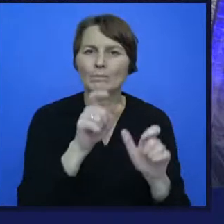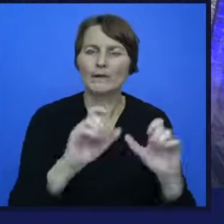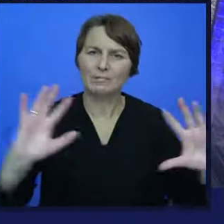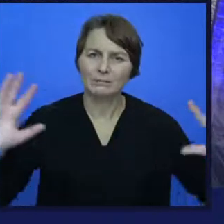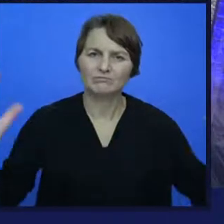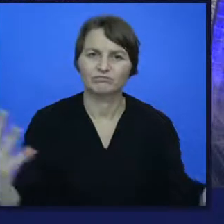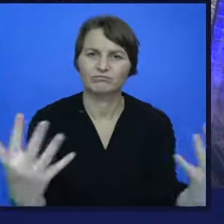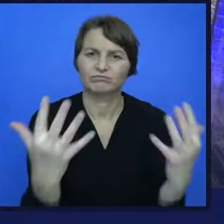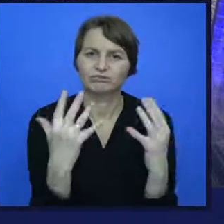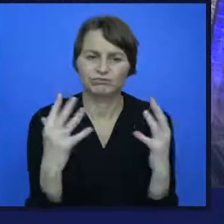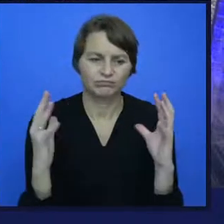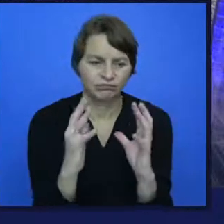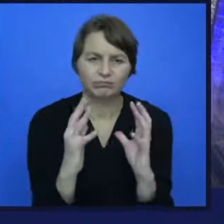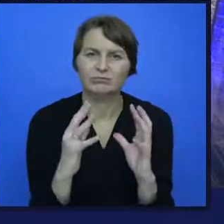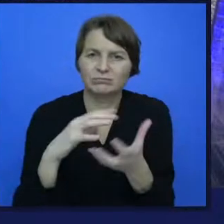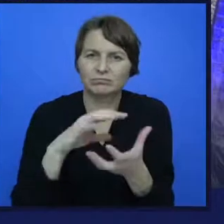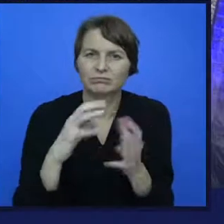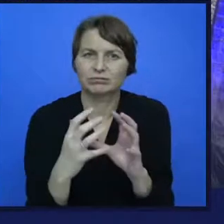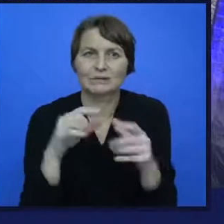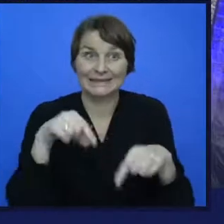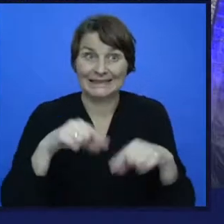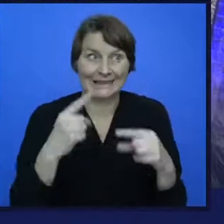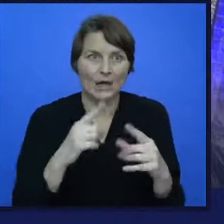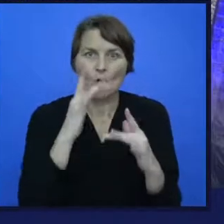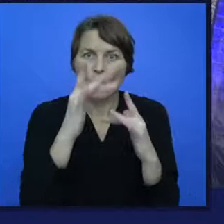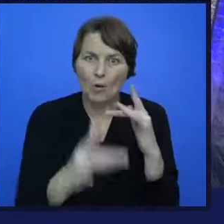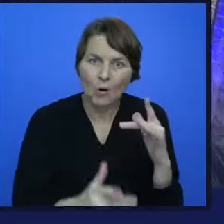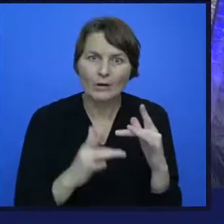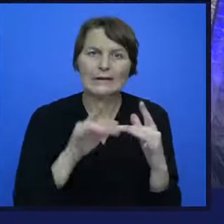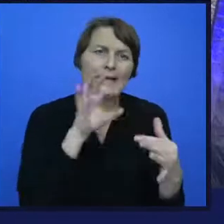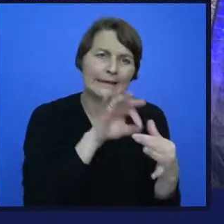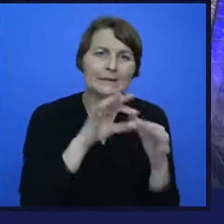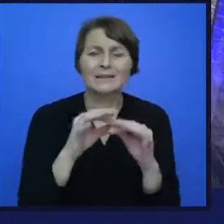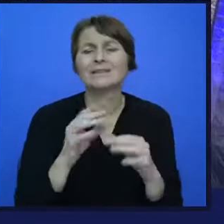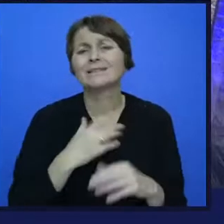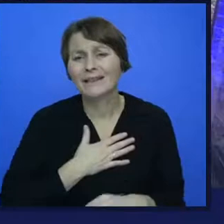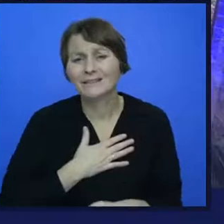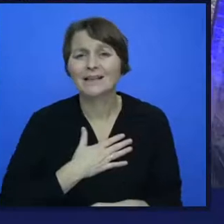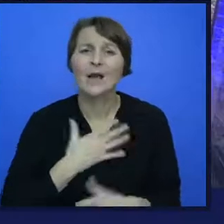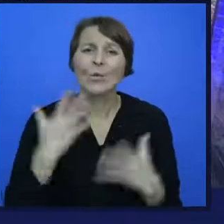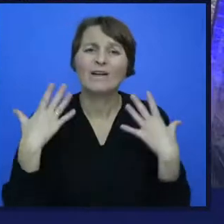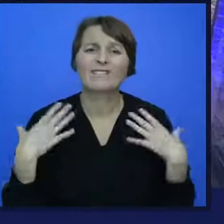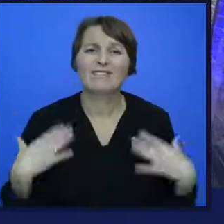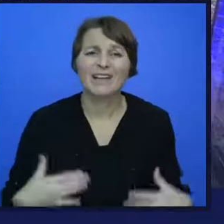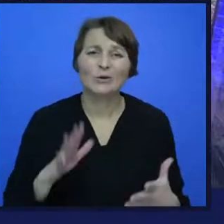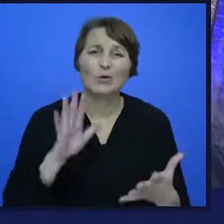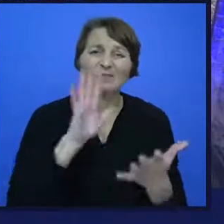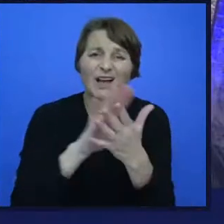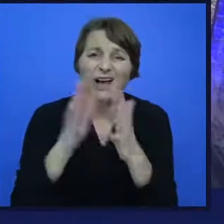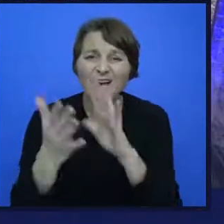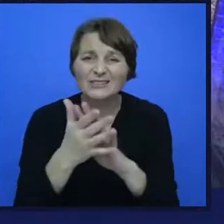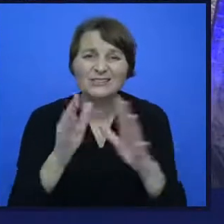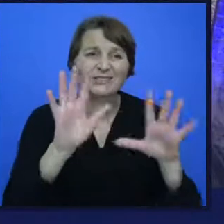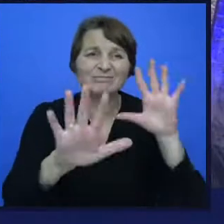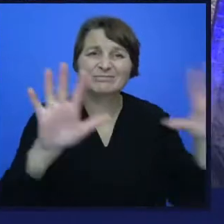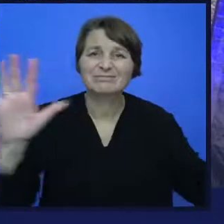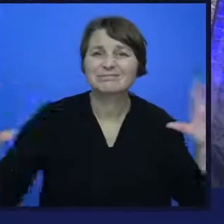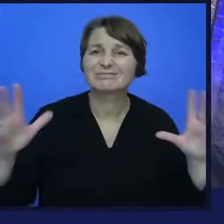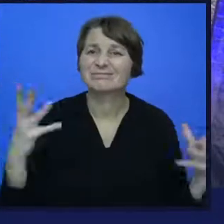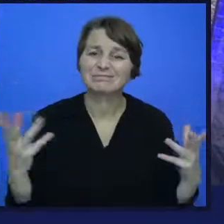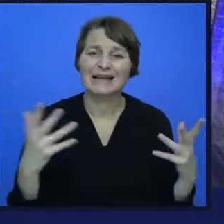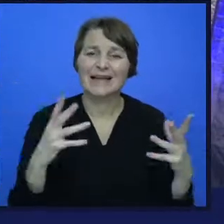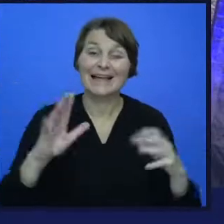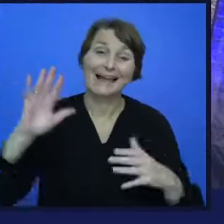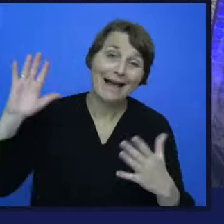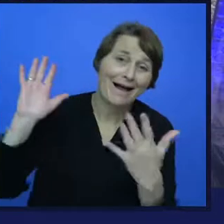online, we're all connected. And yes, I miss the personal touch. I miss the handshakes and the high fives and talking to people face